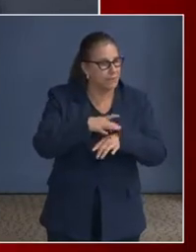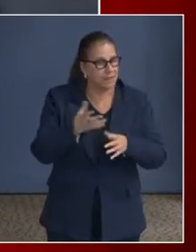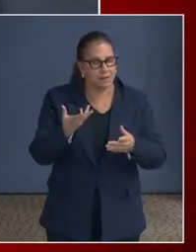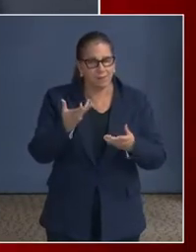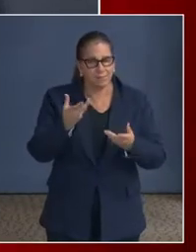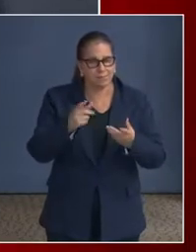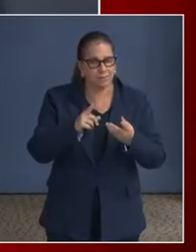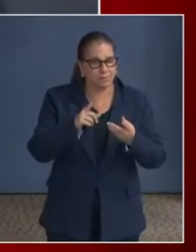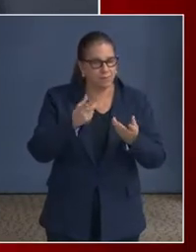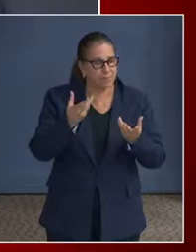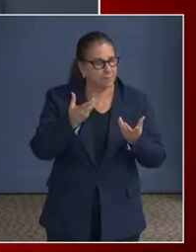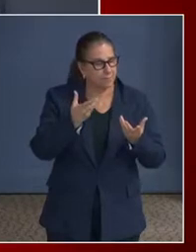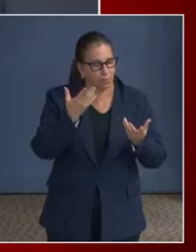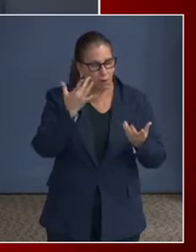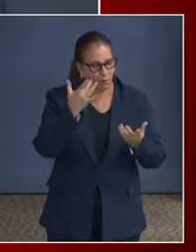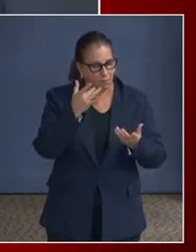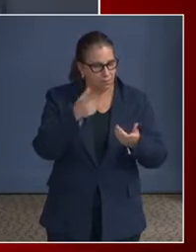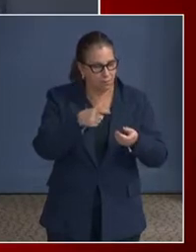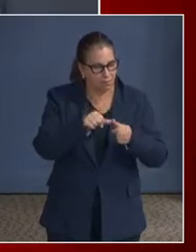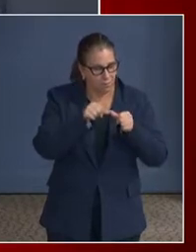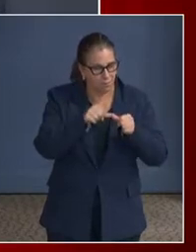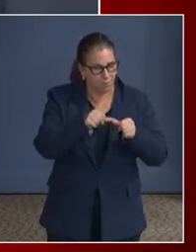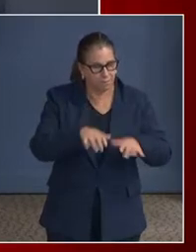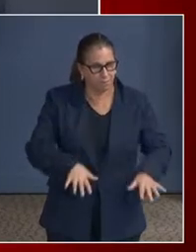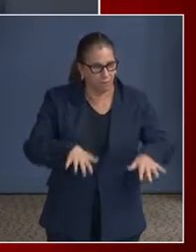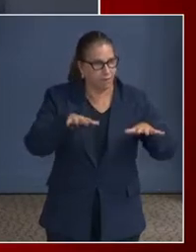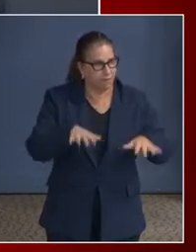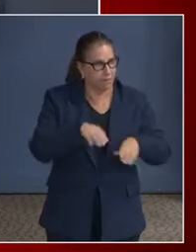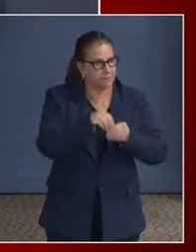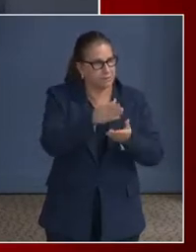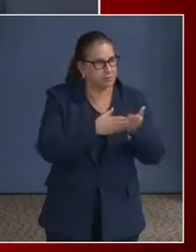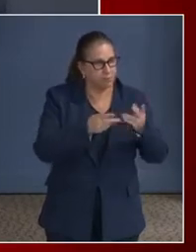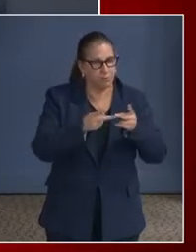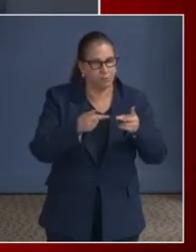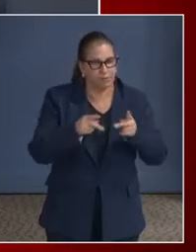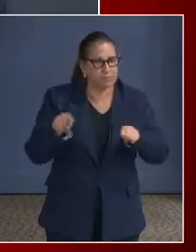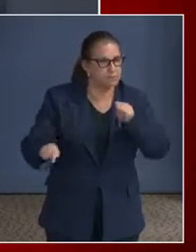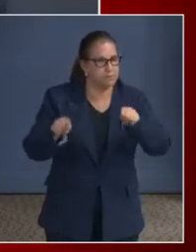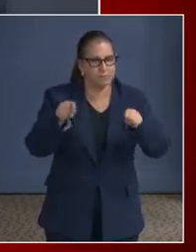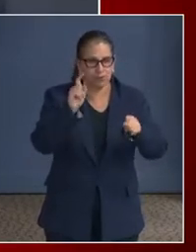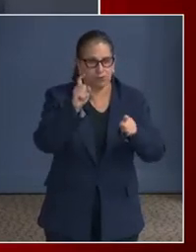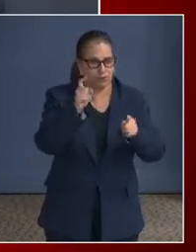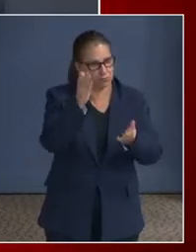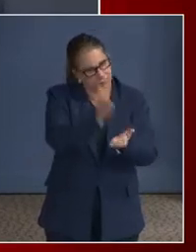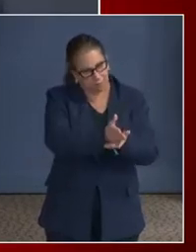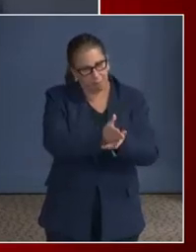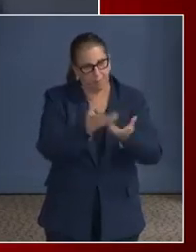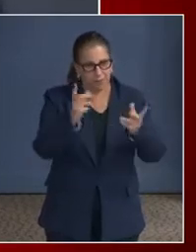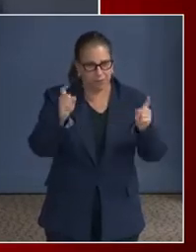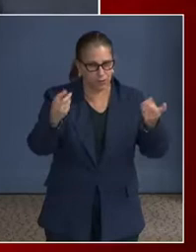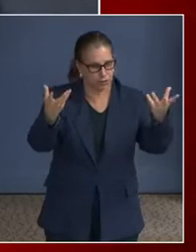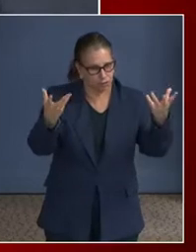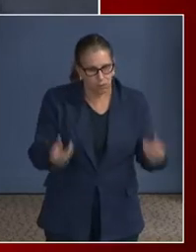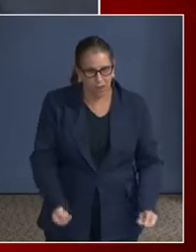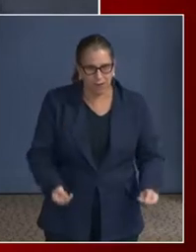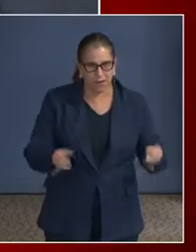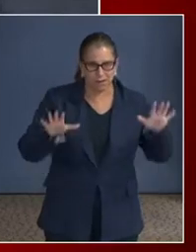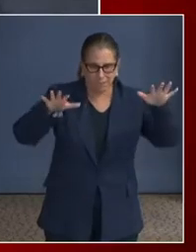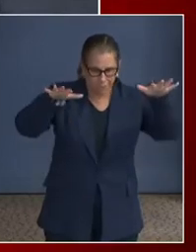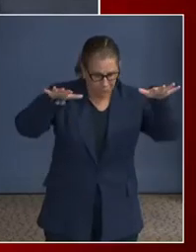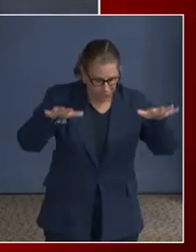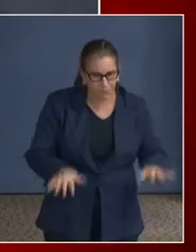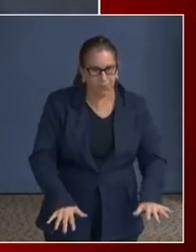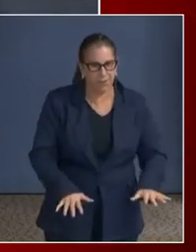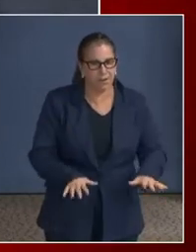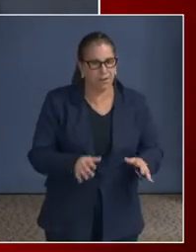Well, I'm not sure about your assessment yet, because DC Water